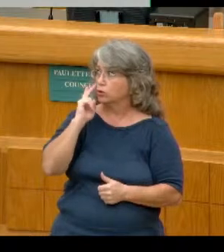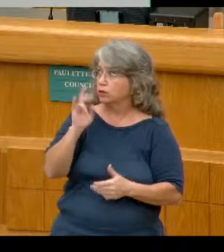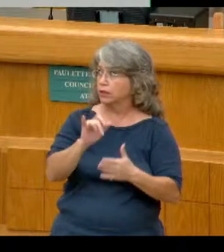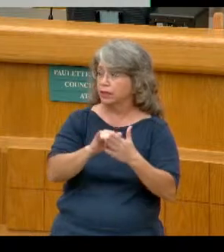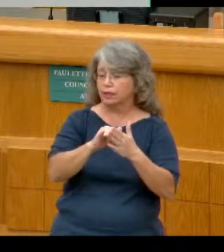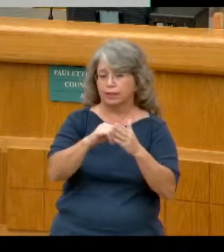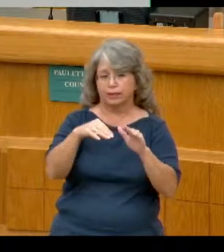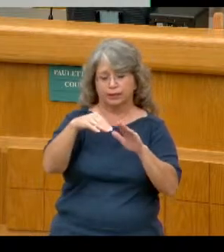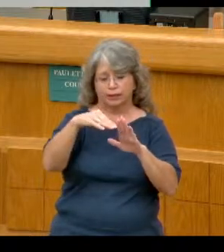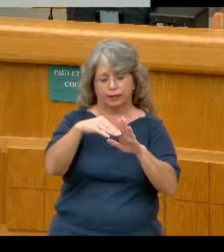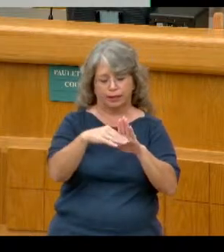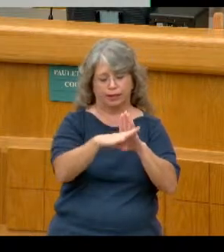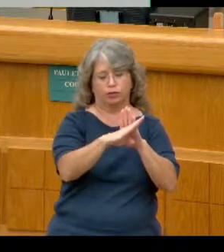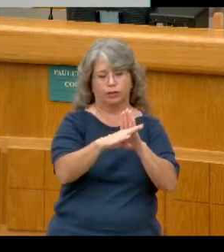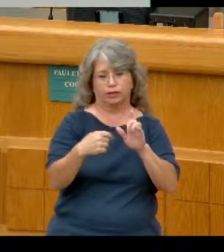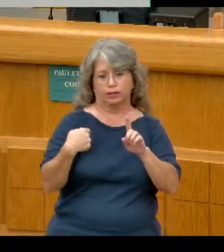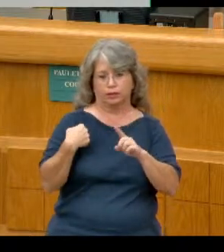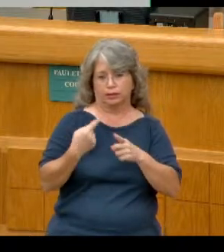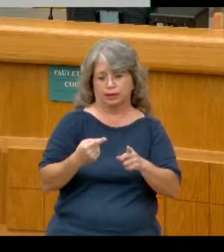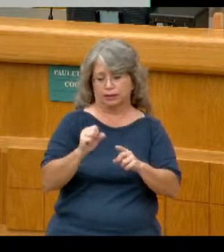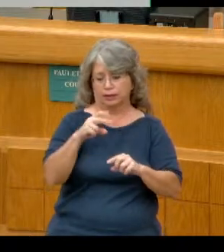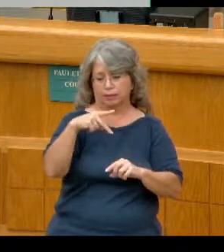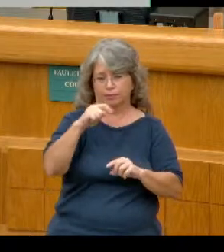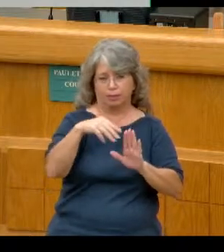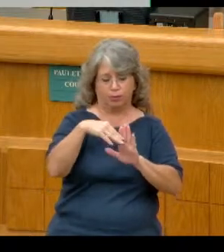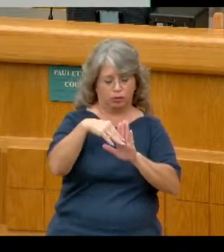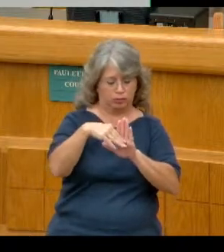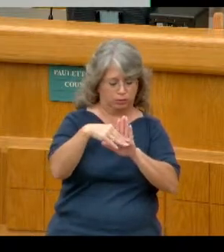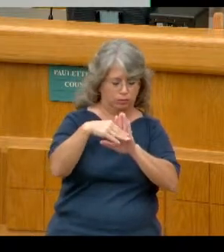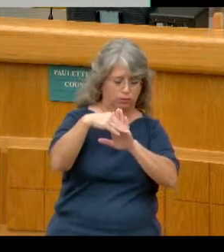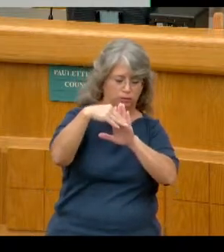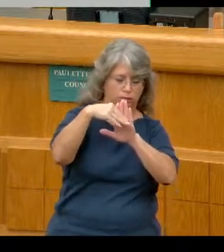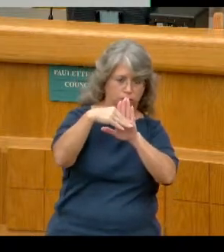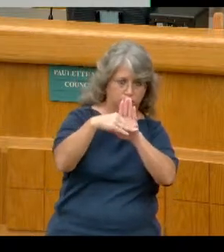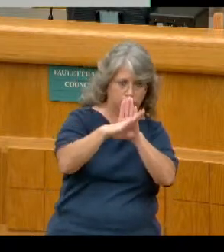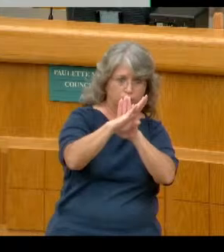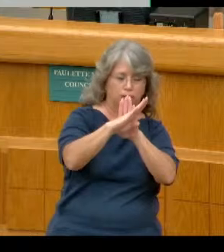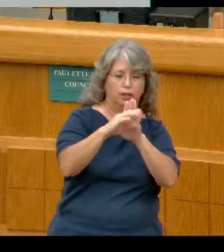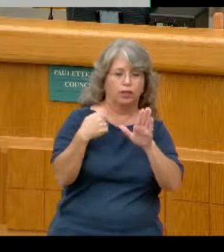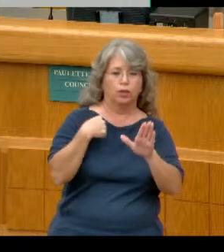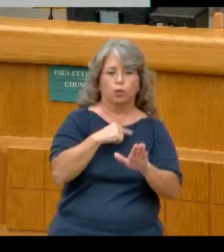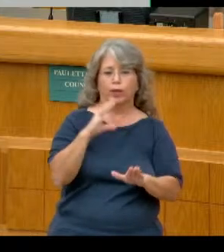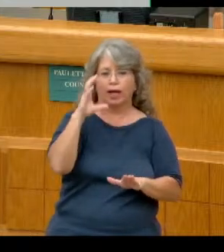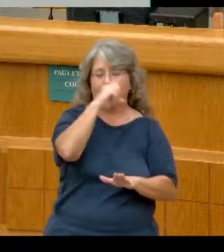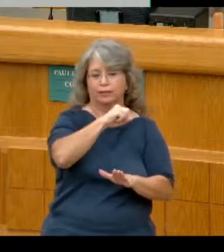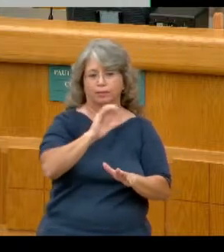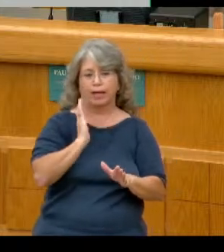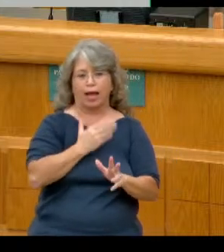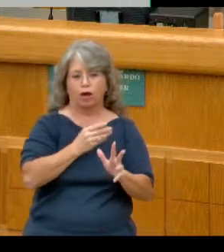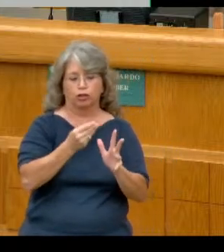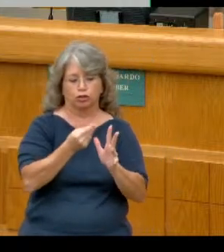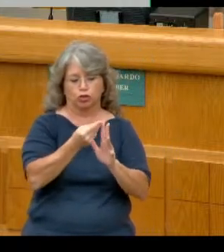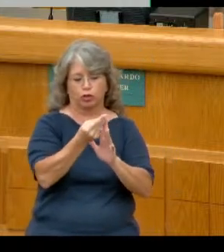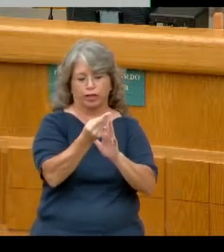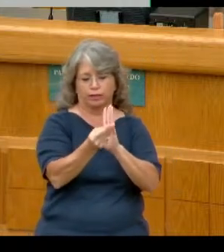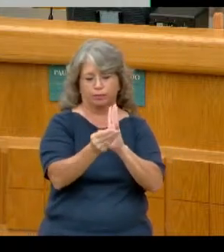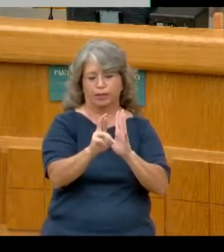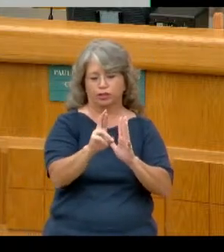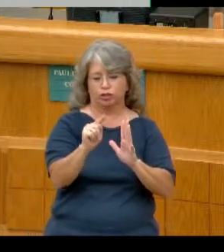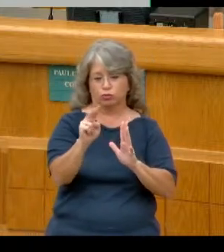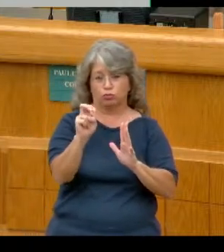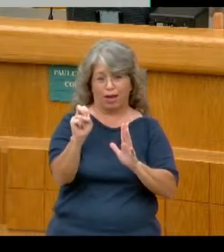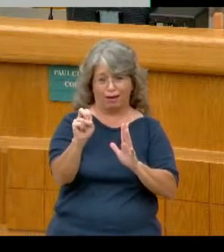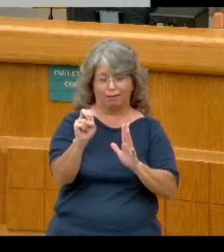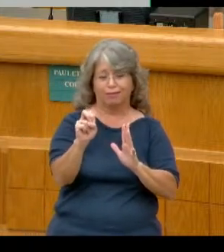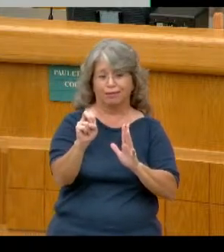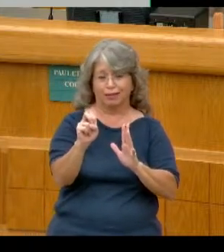through now, we estimate that the transmission rate is 1.9. This is a pretty solid estimate.